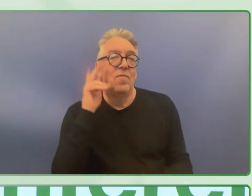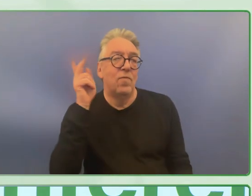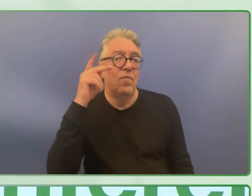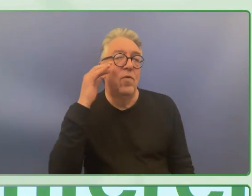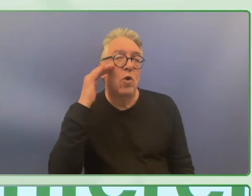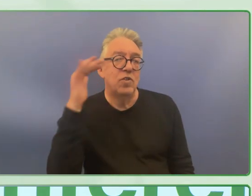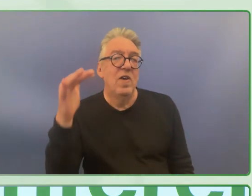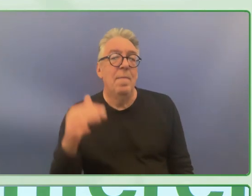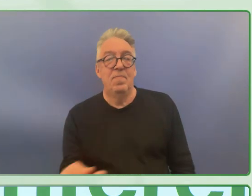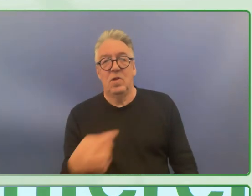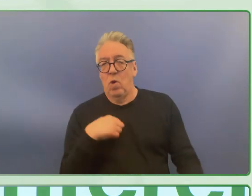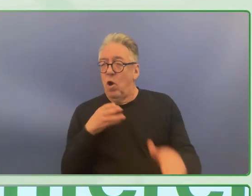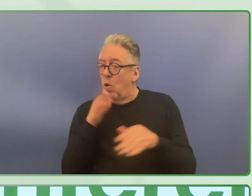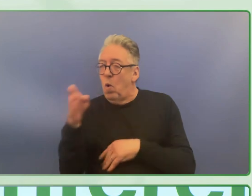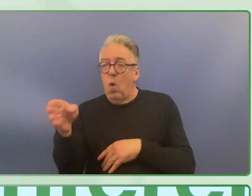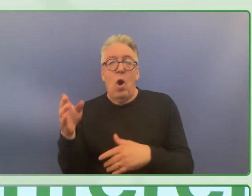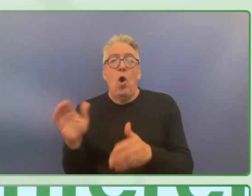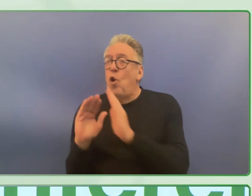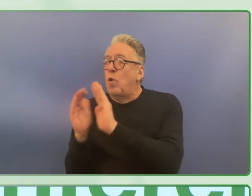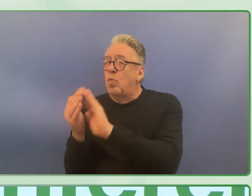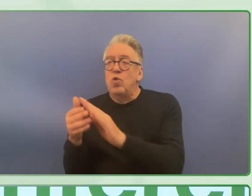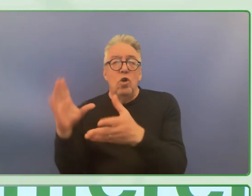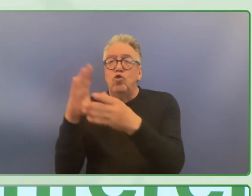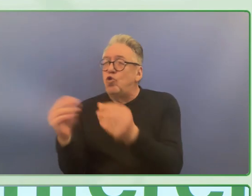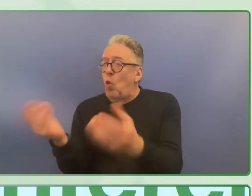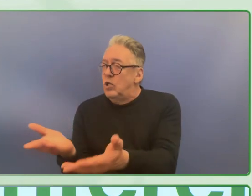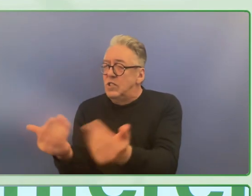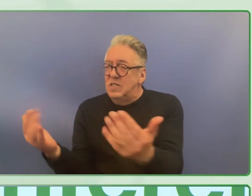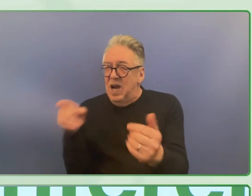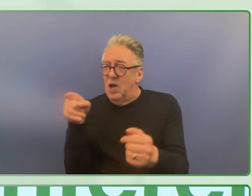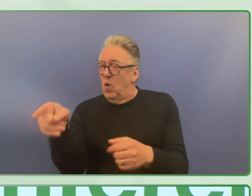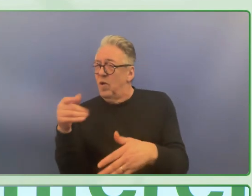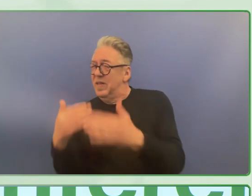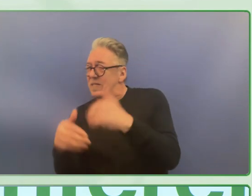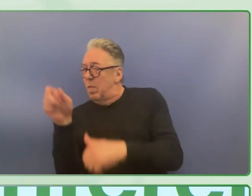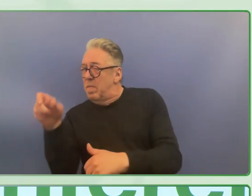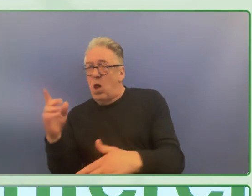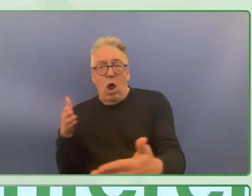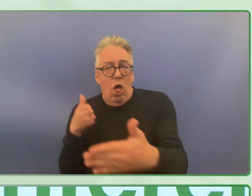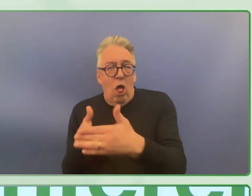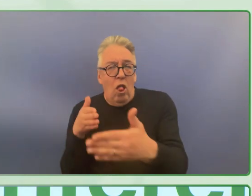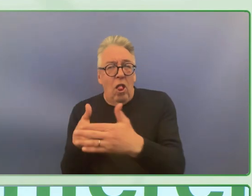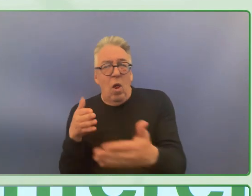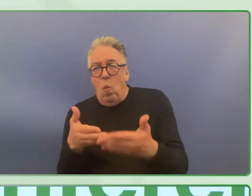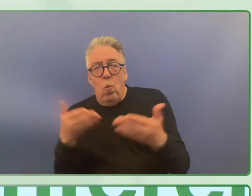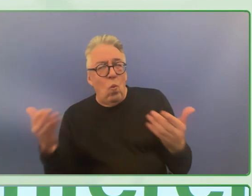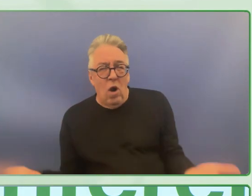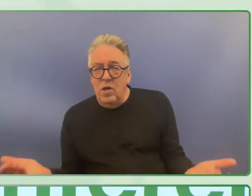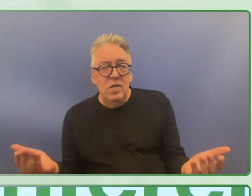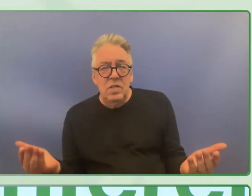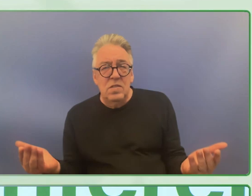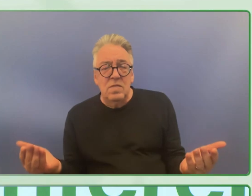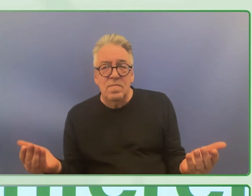communities, take stories around the challenges that people with disabilities are facing, and raise awareness about